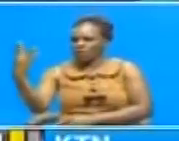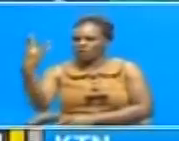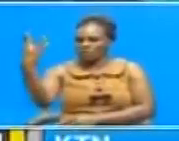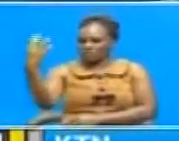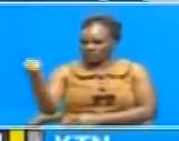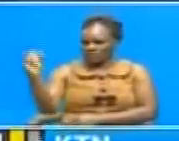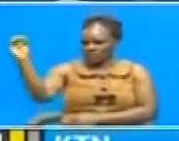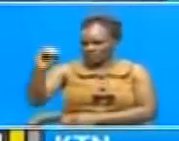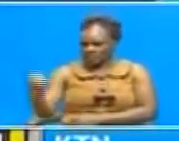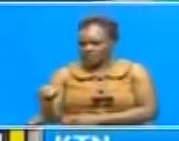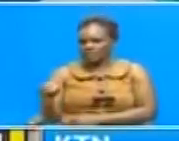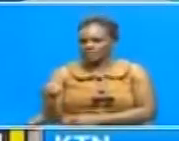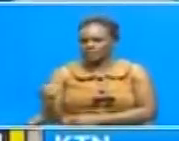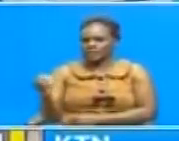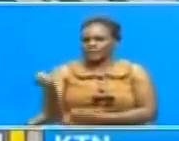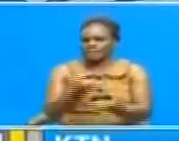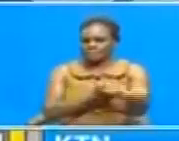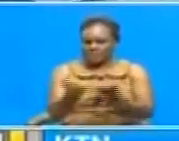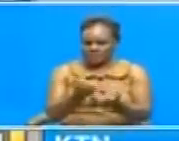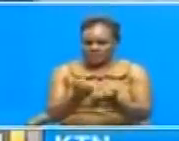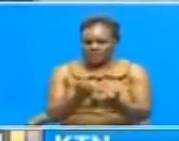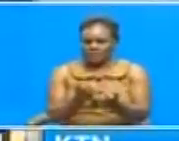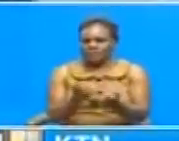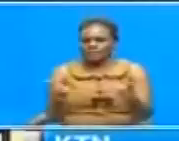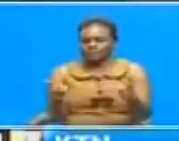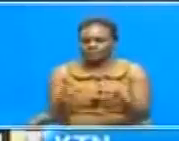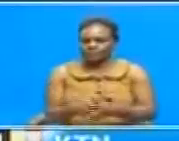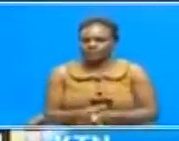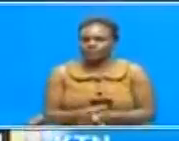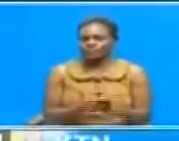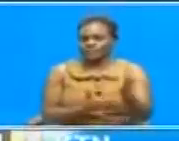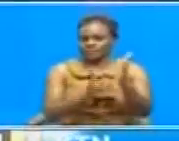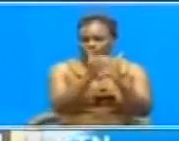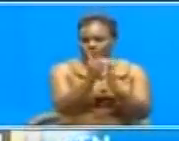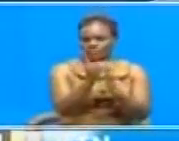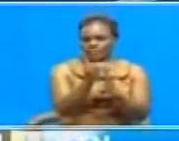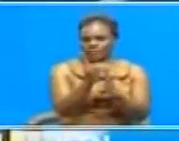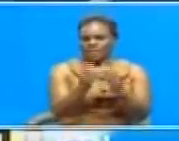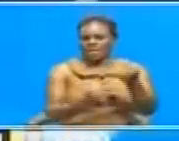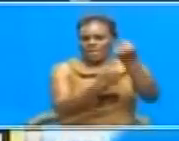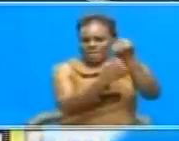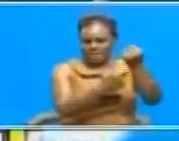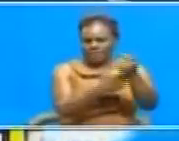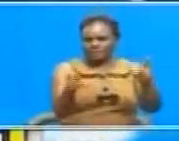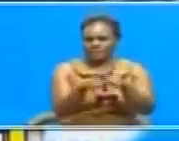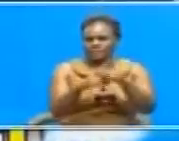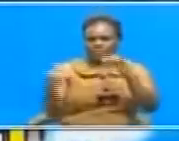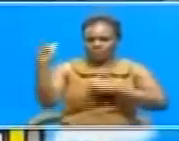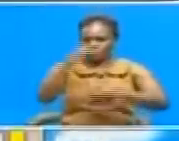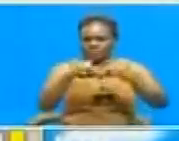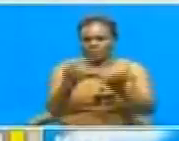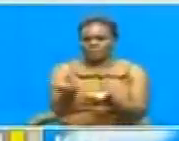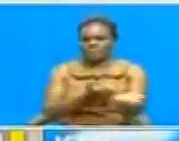of the country's GDP and more than annual humanitarian aid, development aid, and foreign direct investment